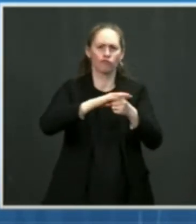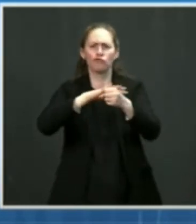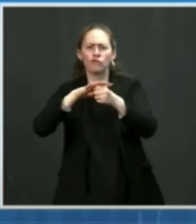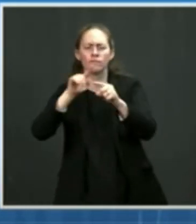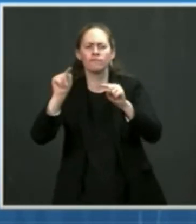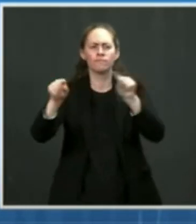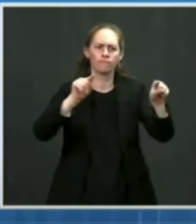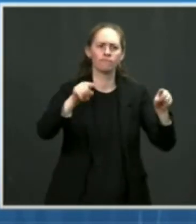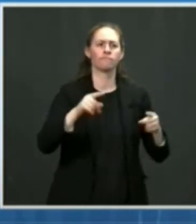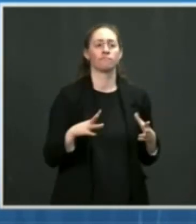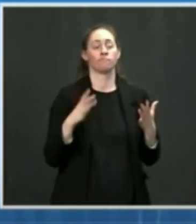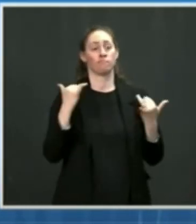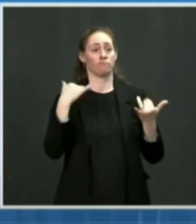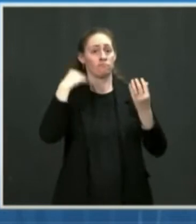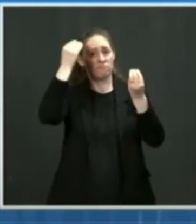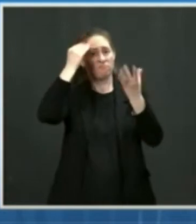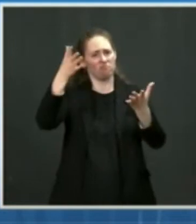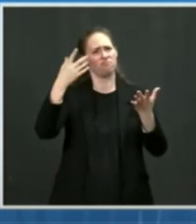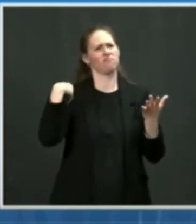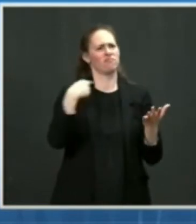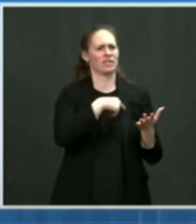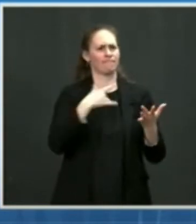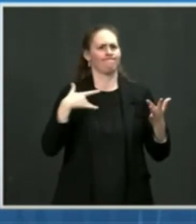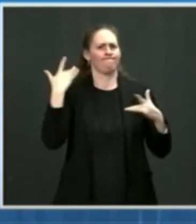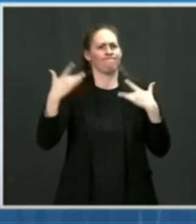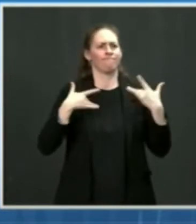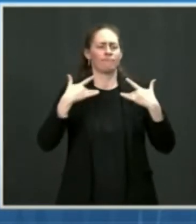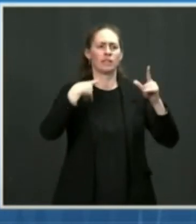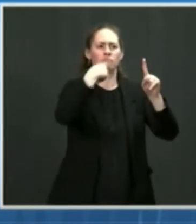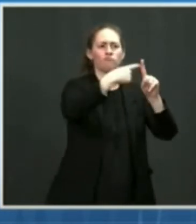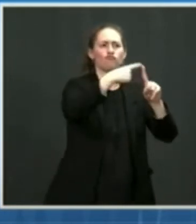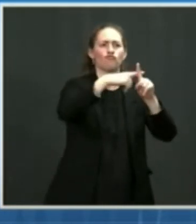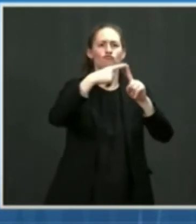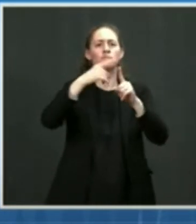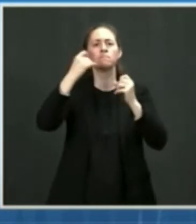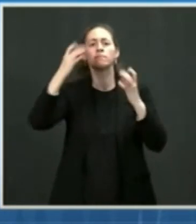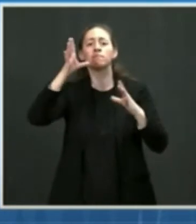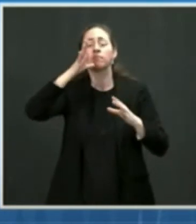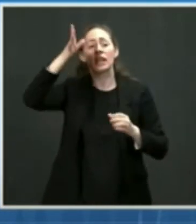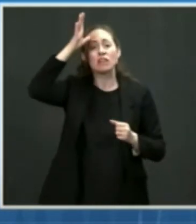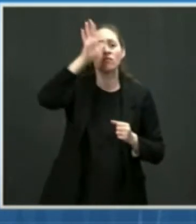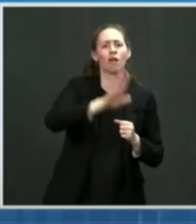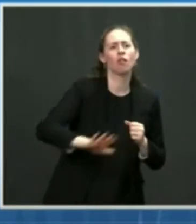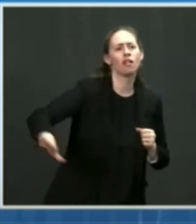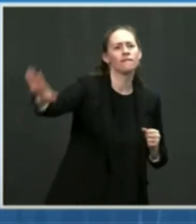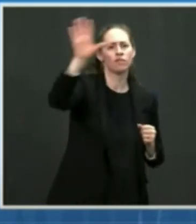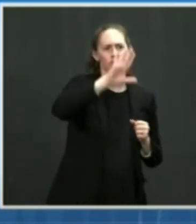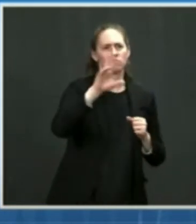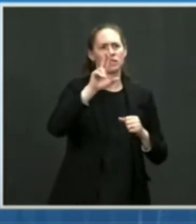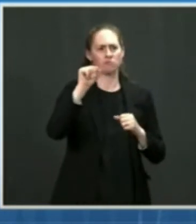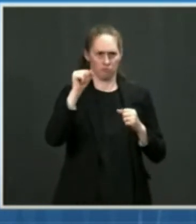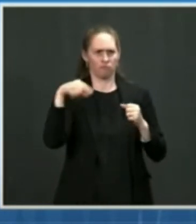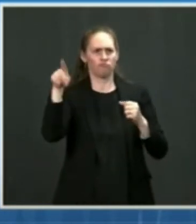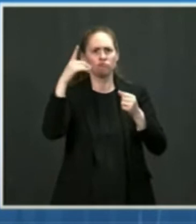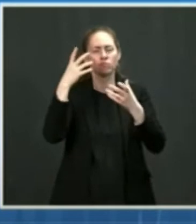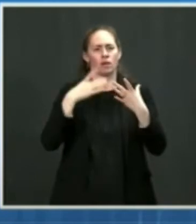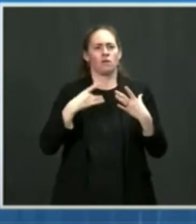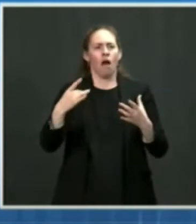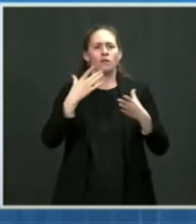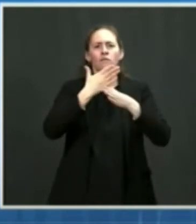extremely encouraged, as I think parents around the country were, by the reporting of that information. And